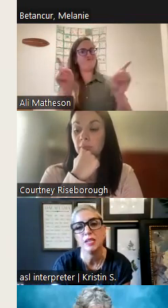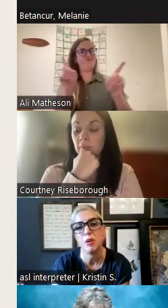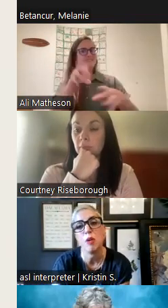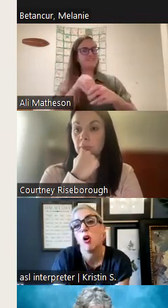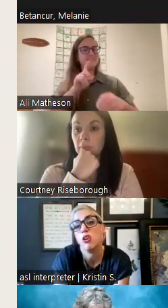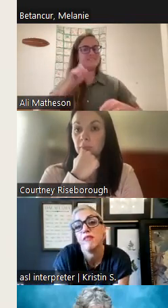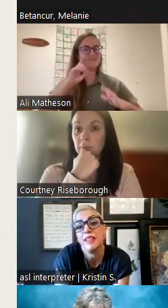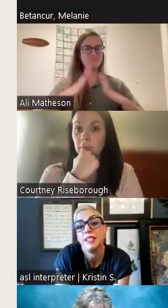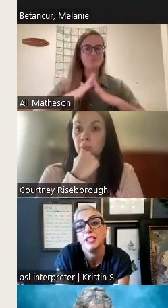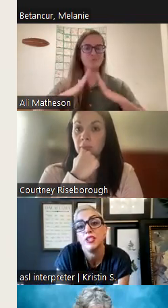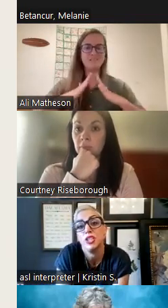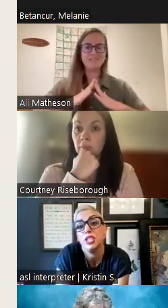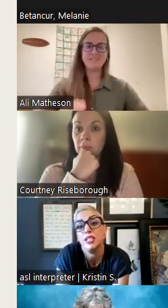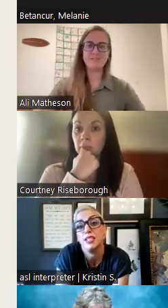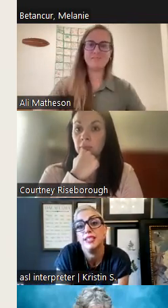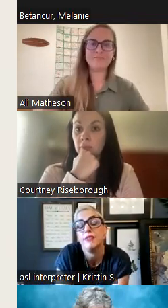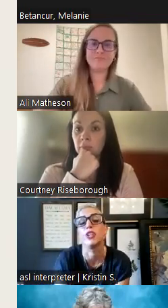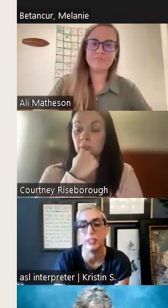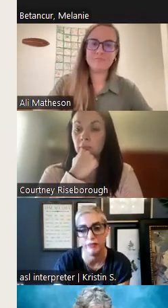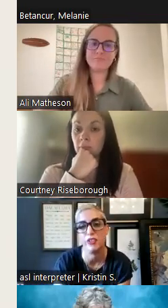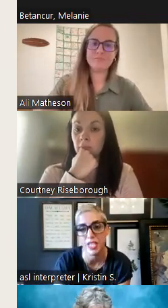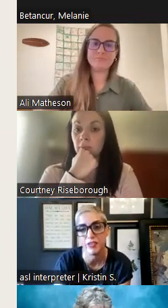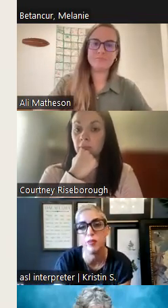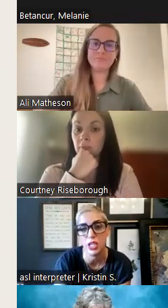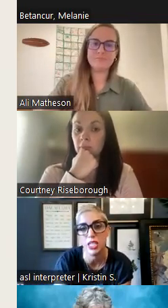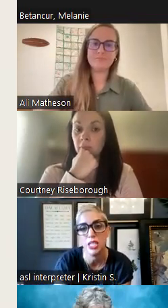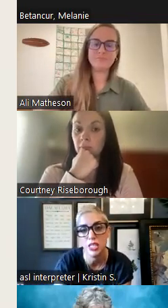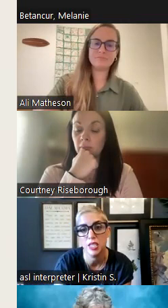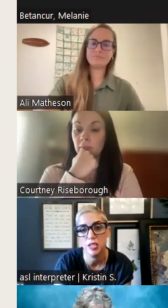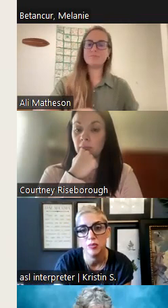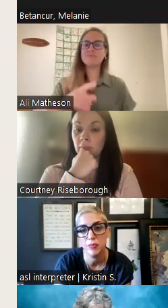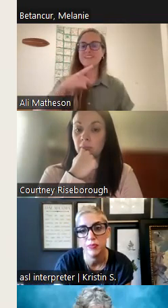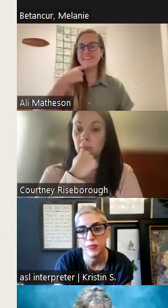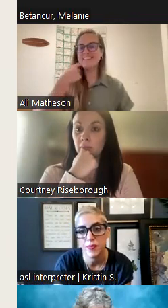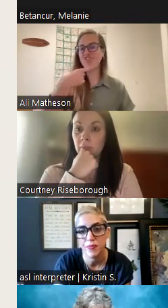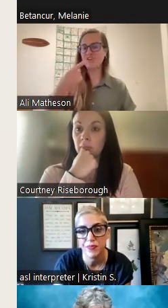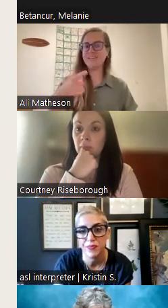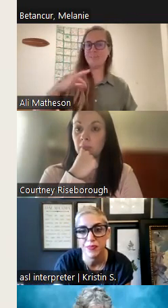So intimate partner violence is going to look different for the deaf community.